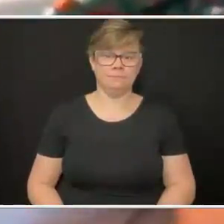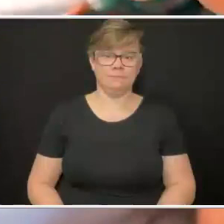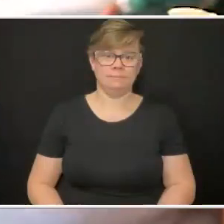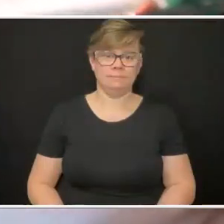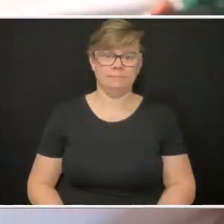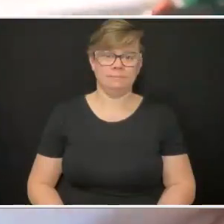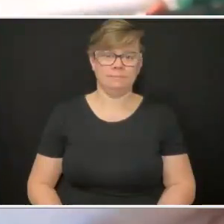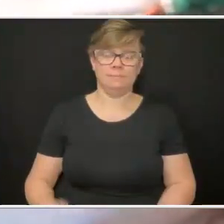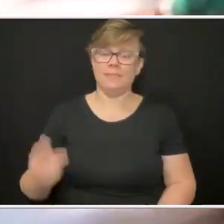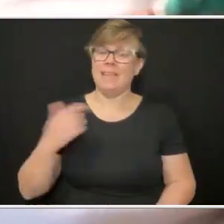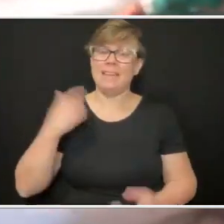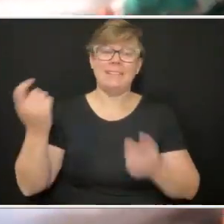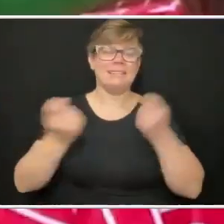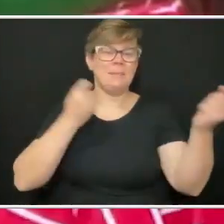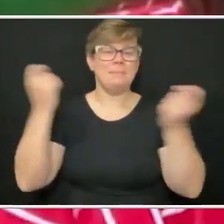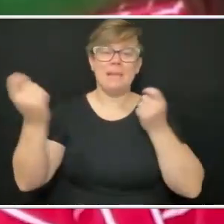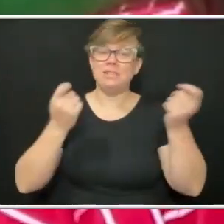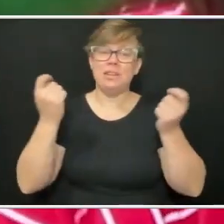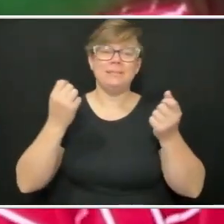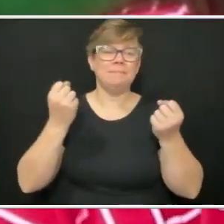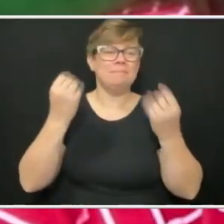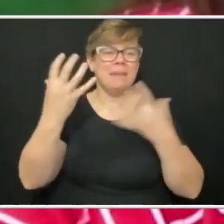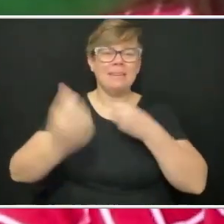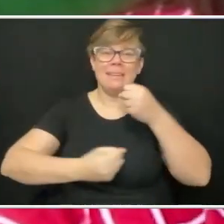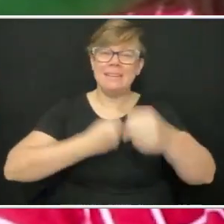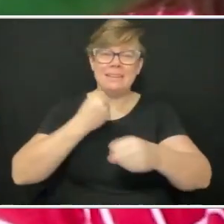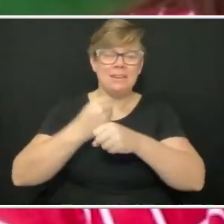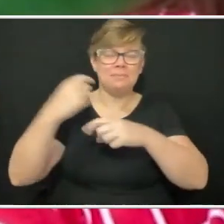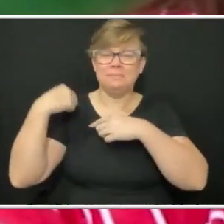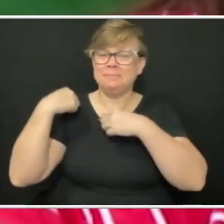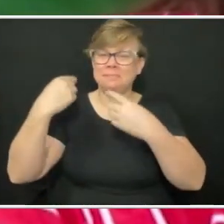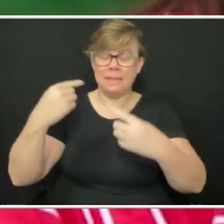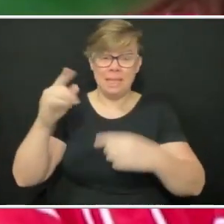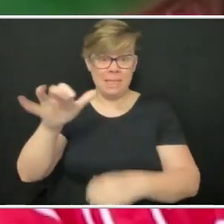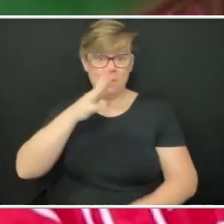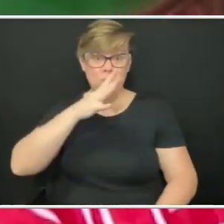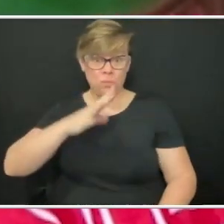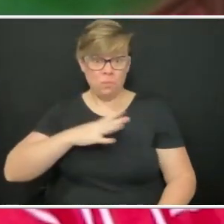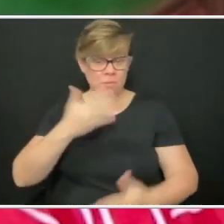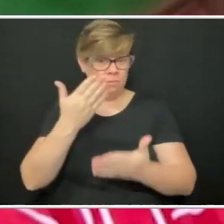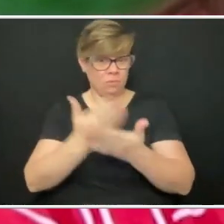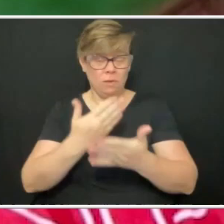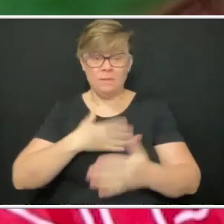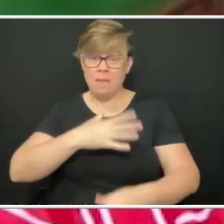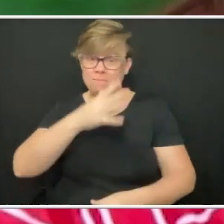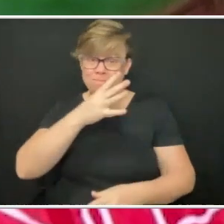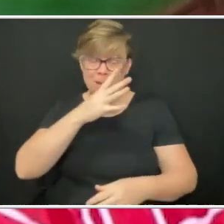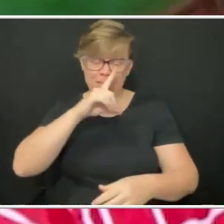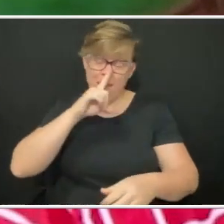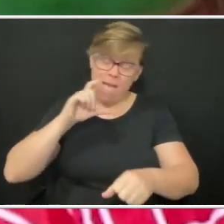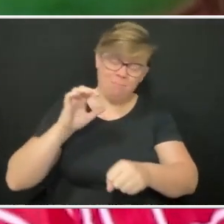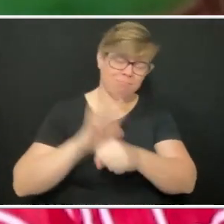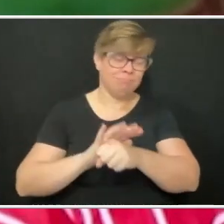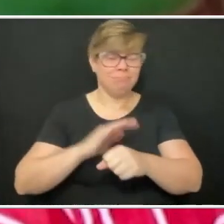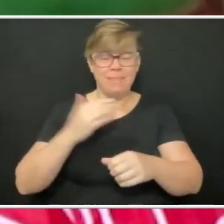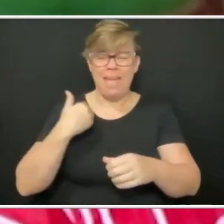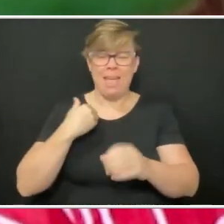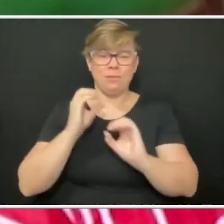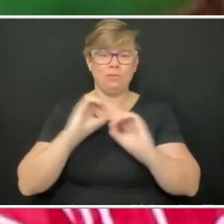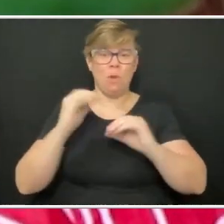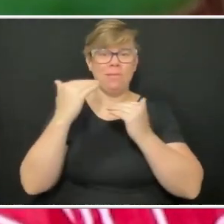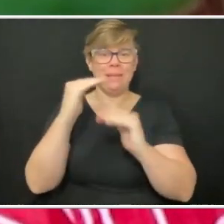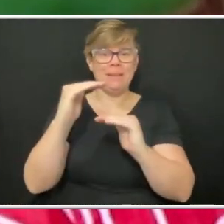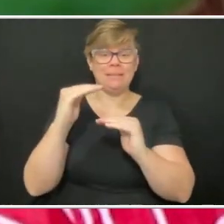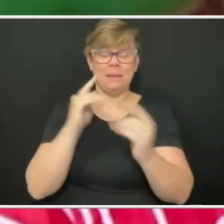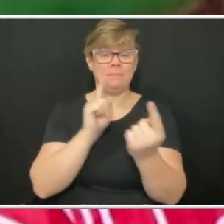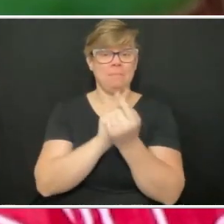It's a celebration years in the making as this woman proves mother's dedication has no limits. Meet her and her young